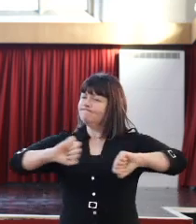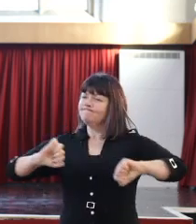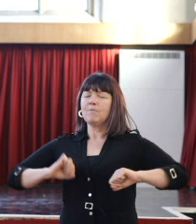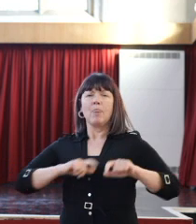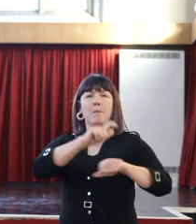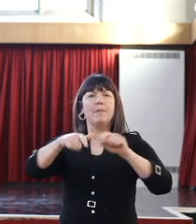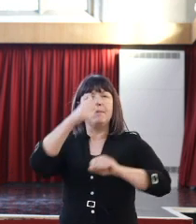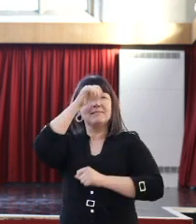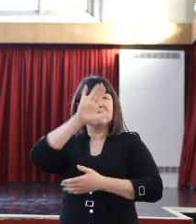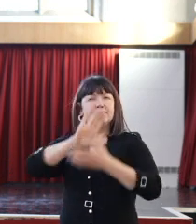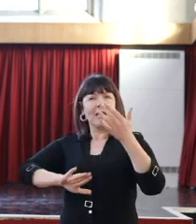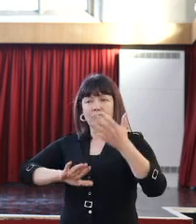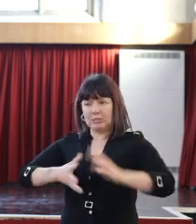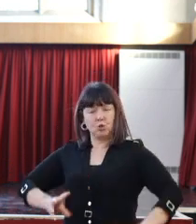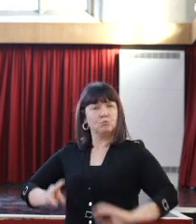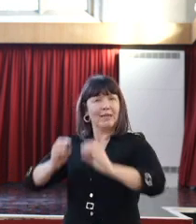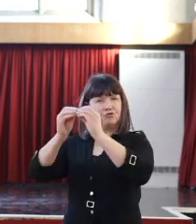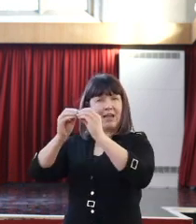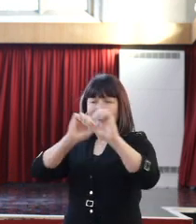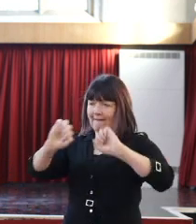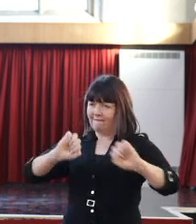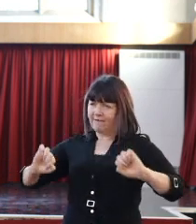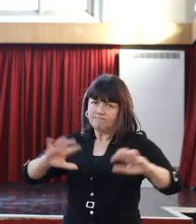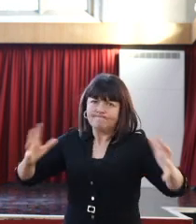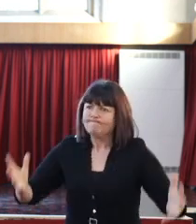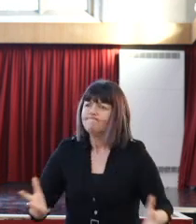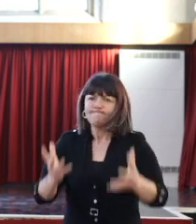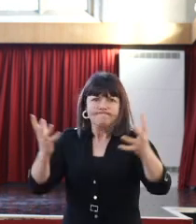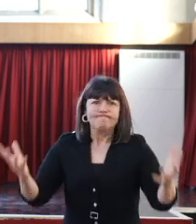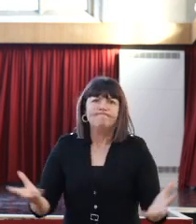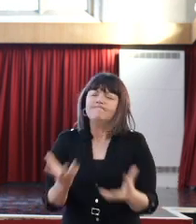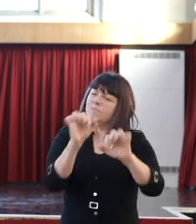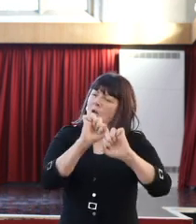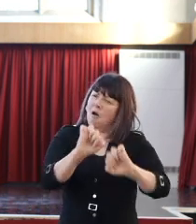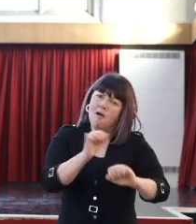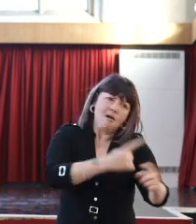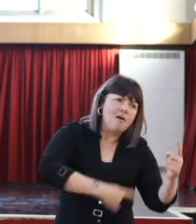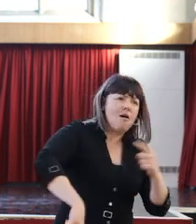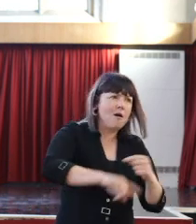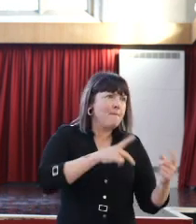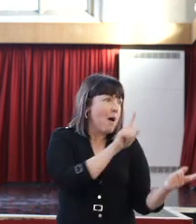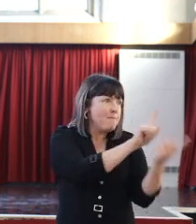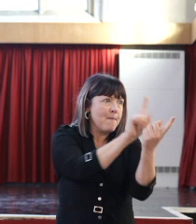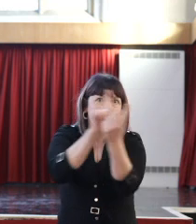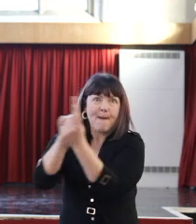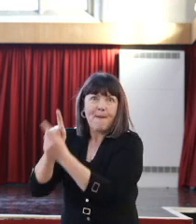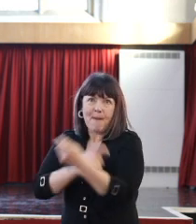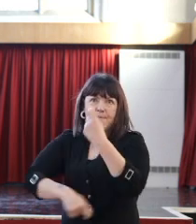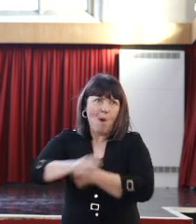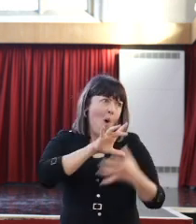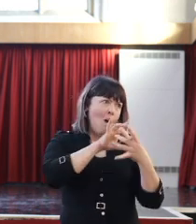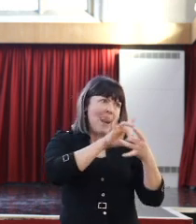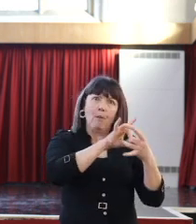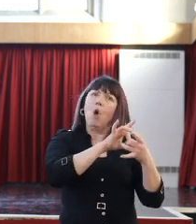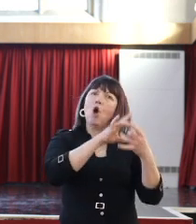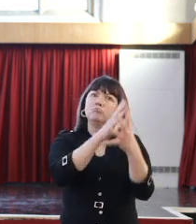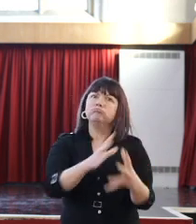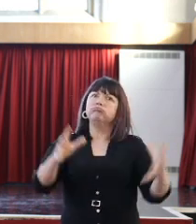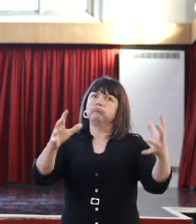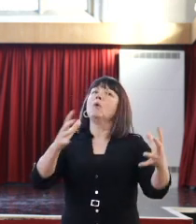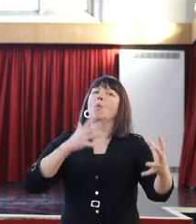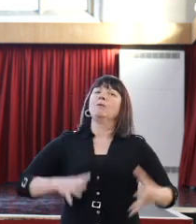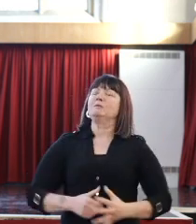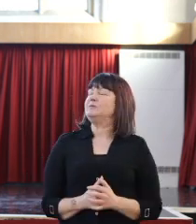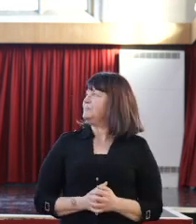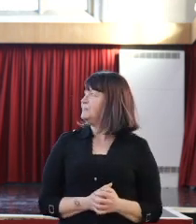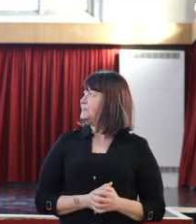not only by building great tools, but also fostering amazing support networks and opportunities in the creative industry. Right, so let's see if this